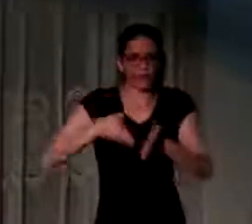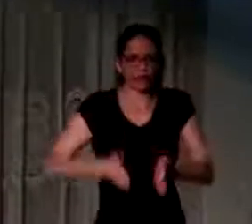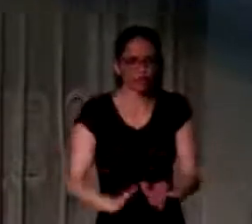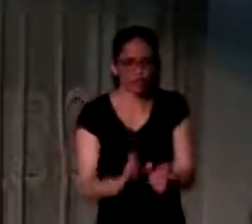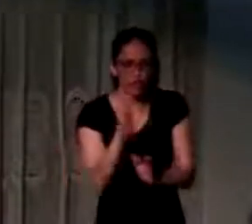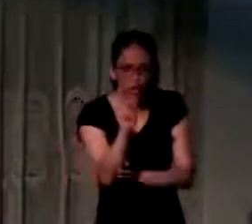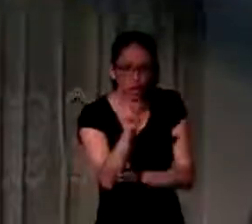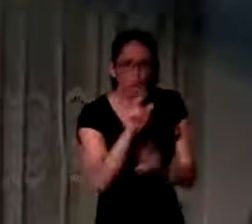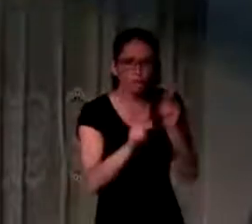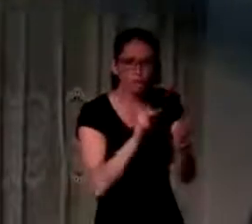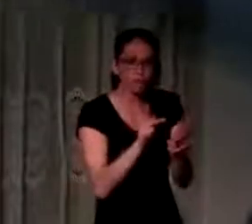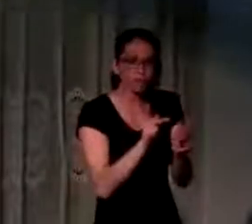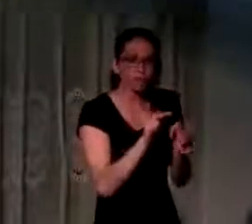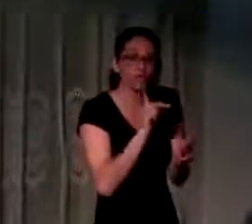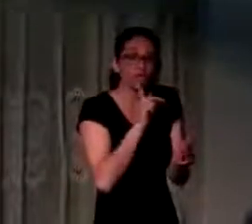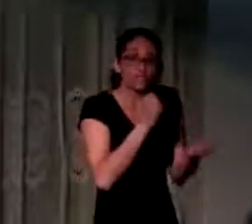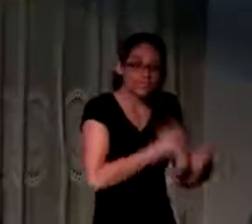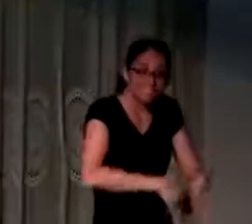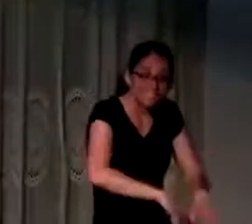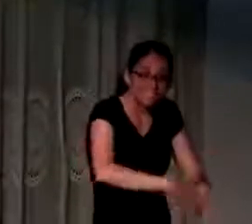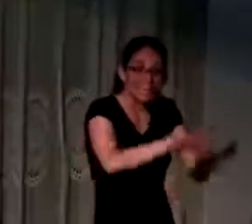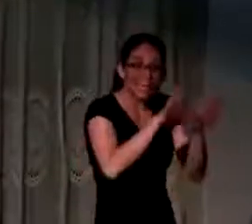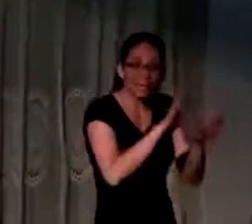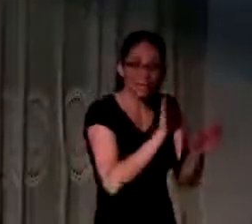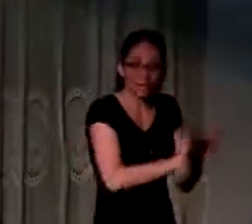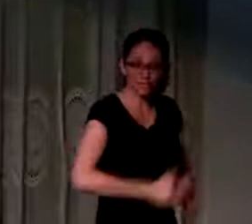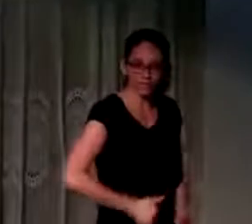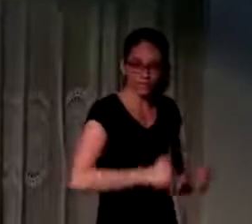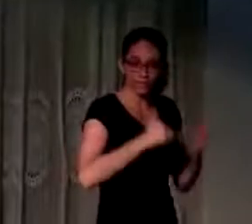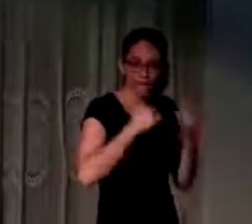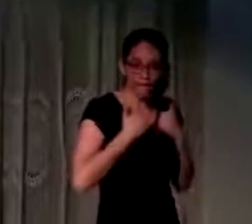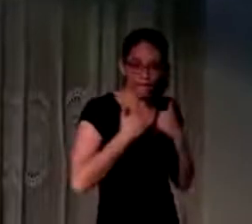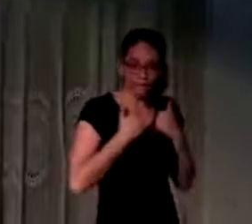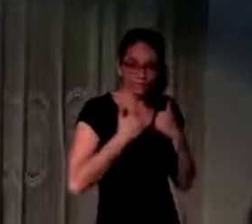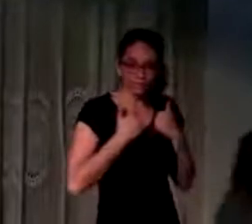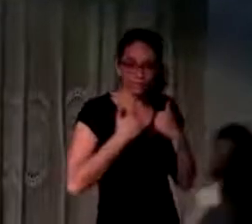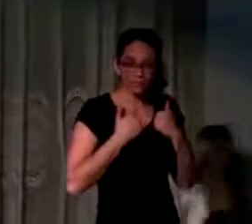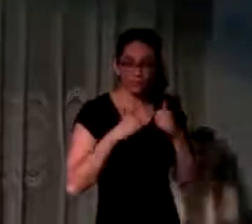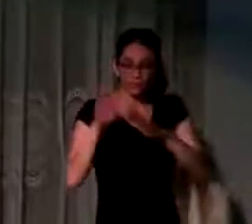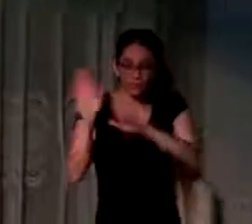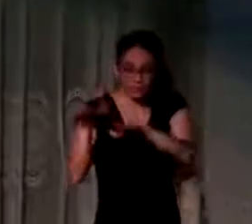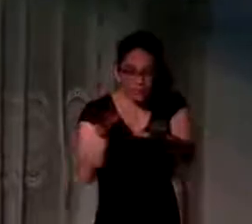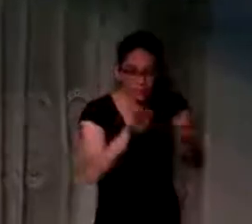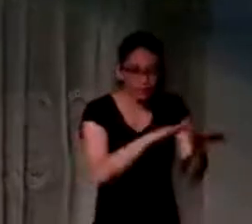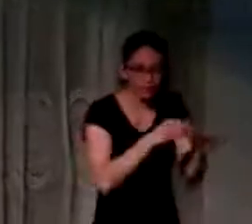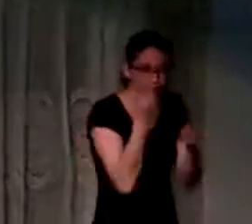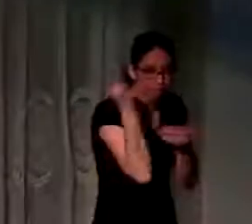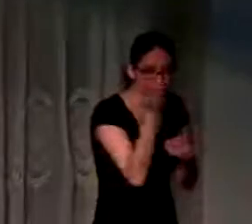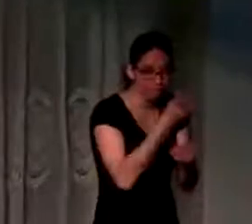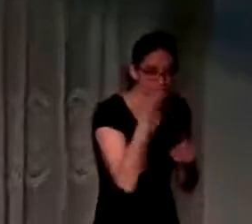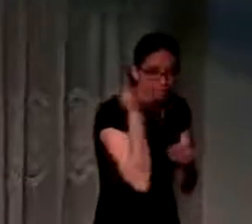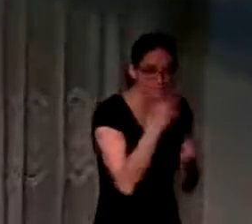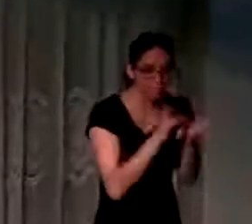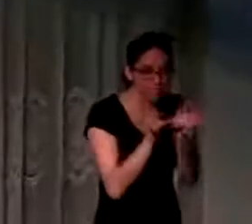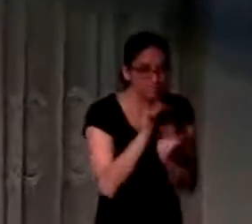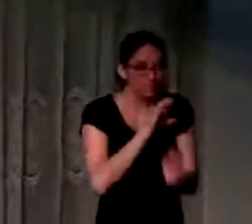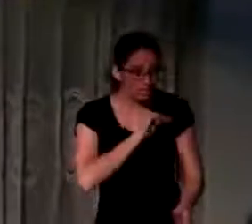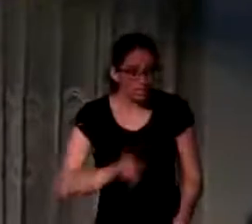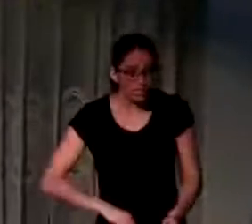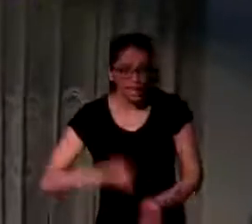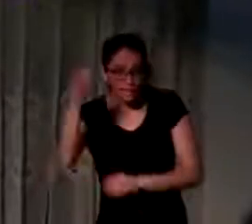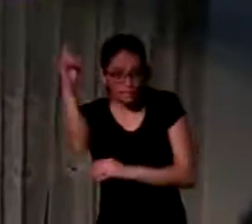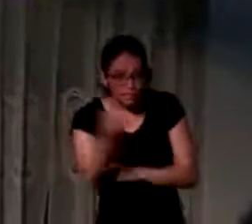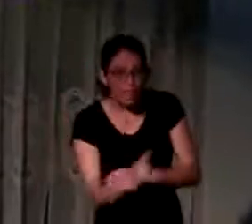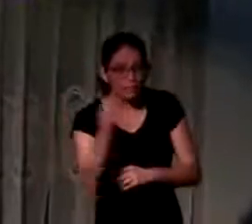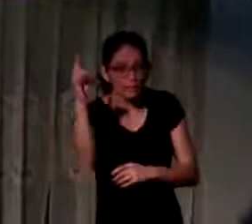out and gave their lives to make sure that everybody would know that the Messiah is coming. He's coming. And this is how you will know